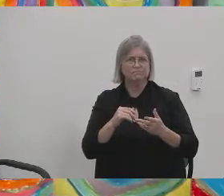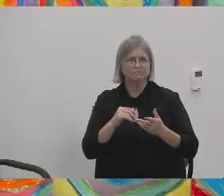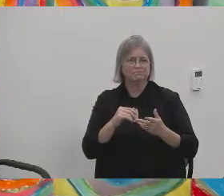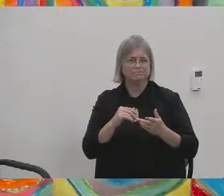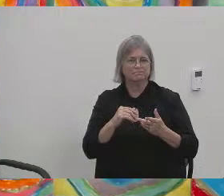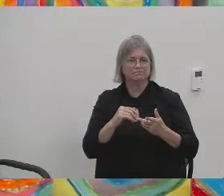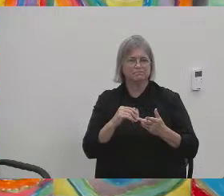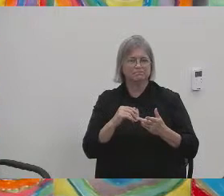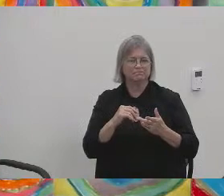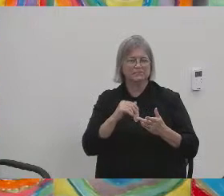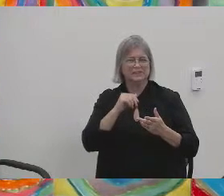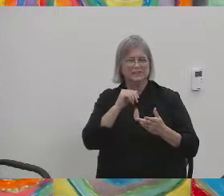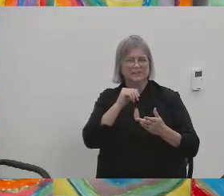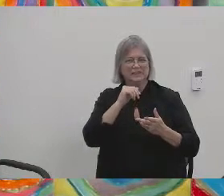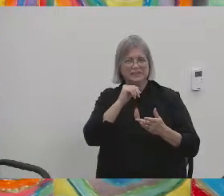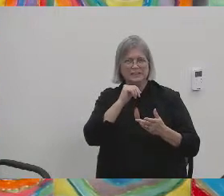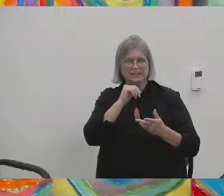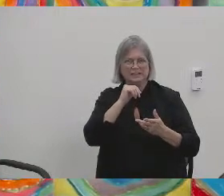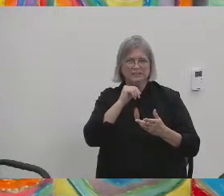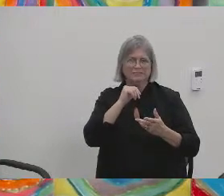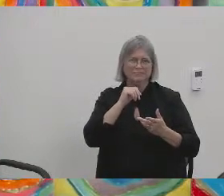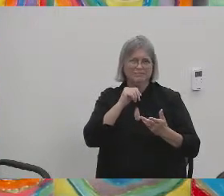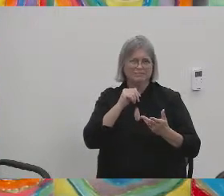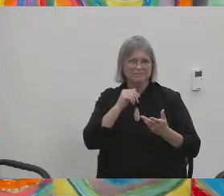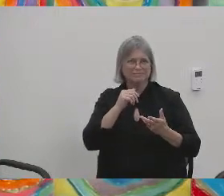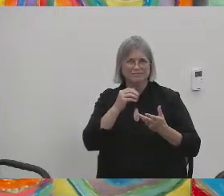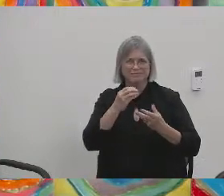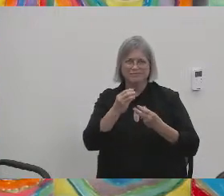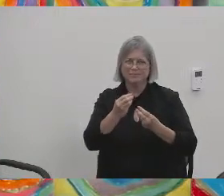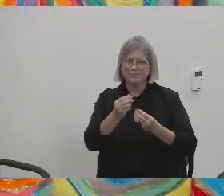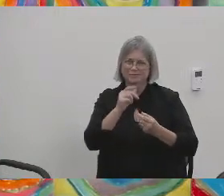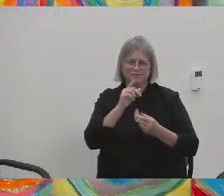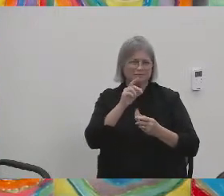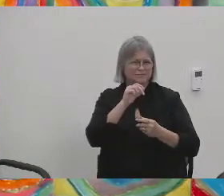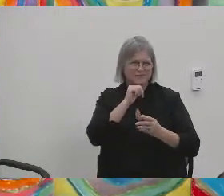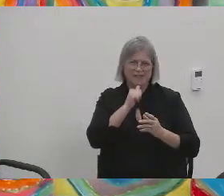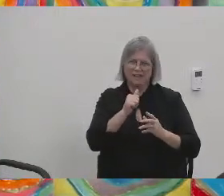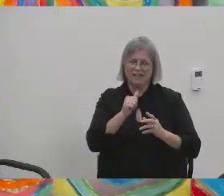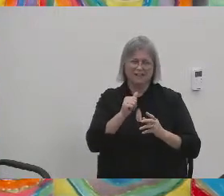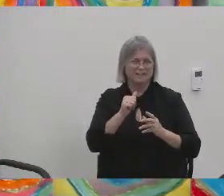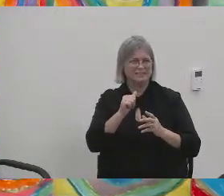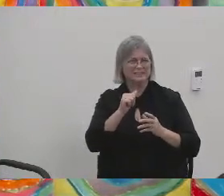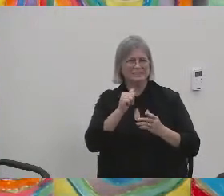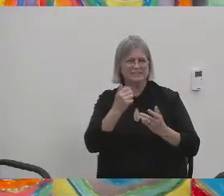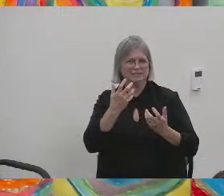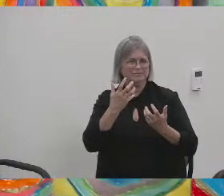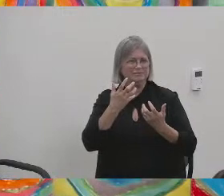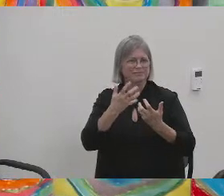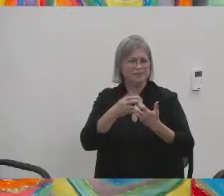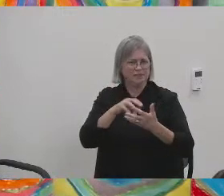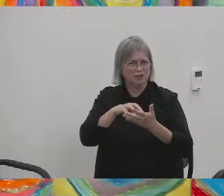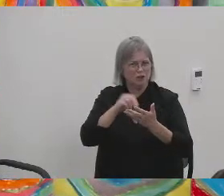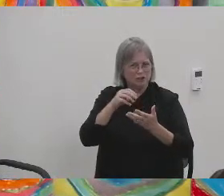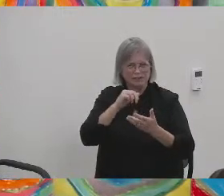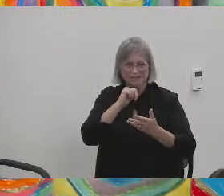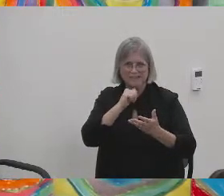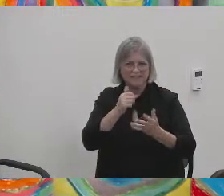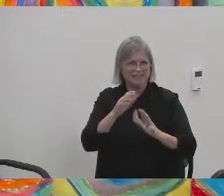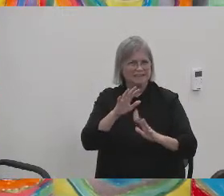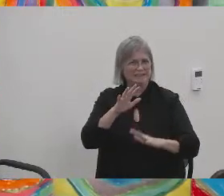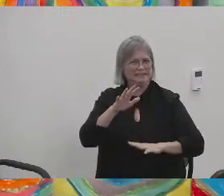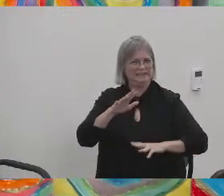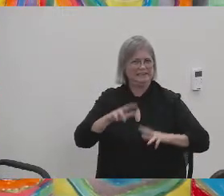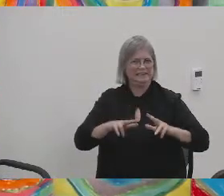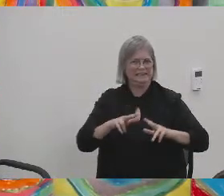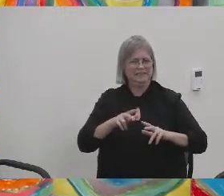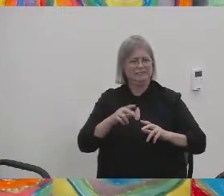not as smooth and not as conducive to learning as I think it could be. So I actually